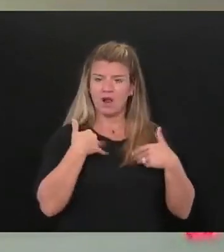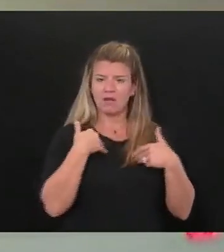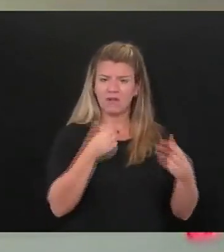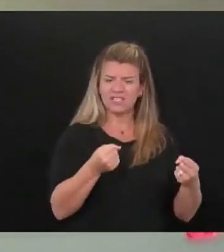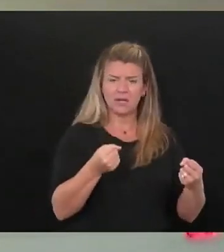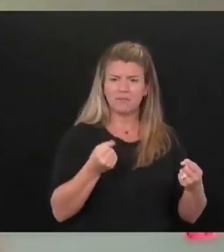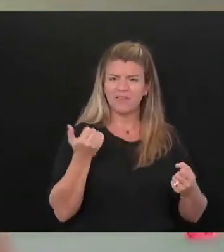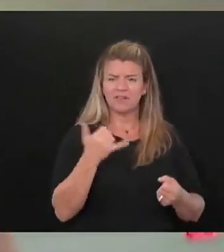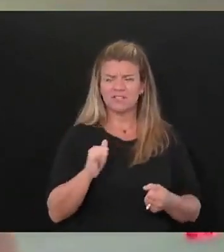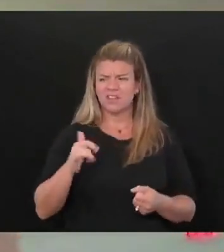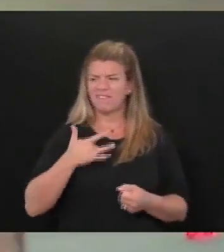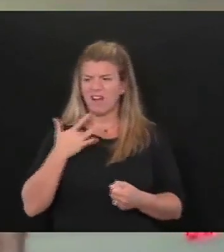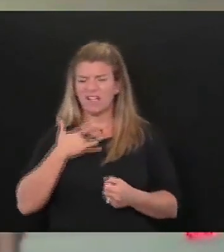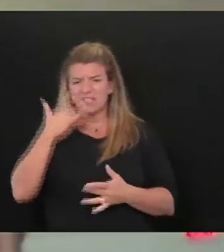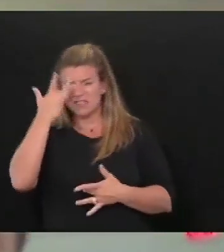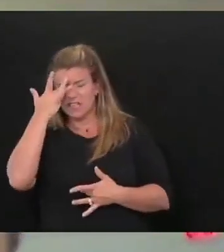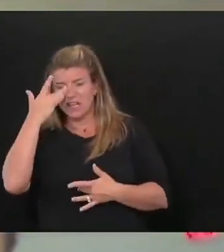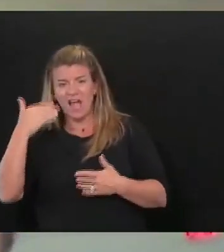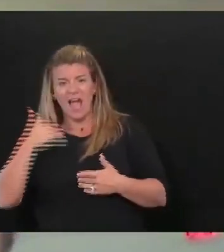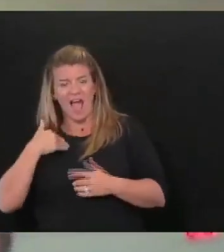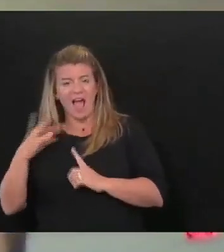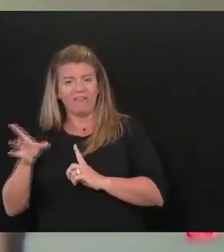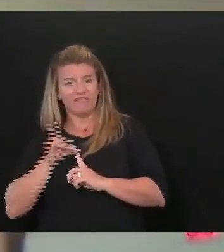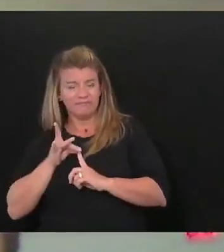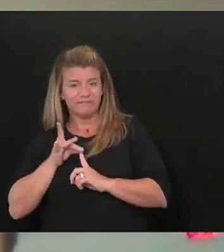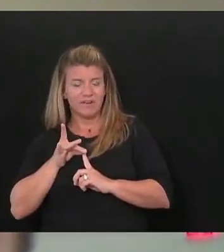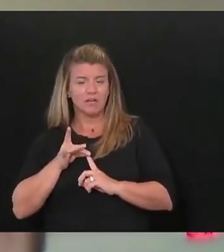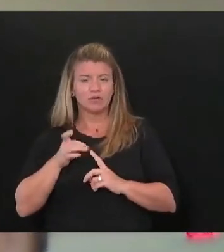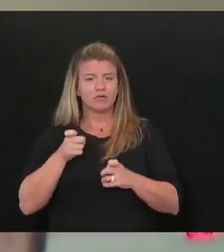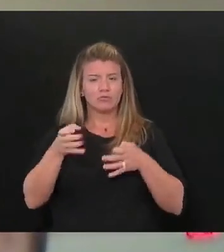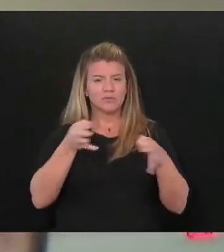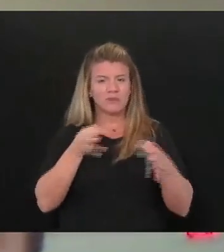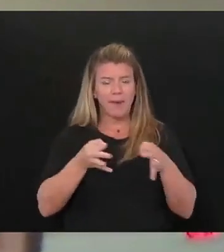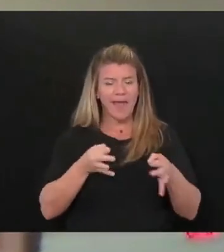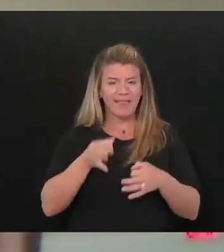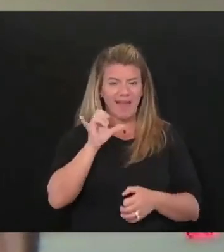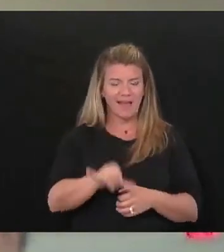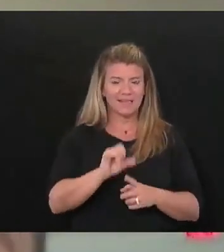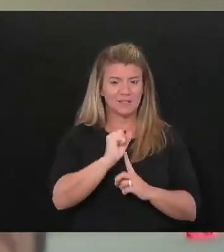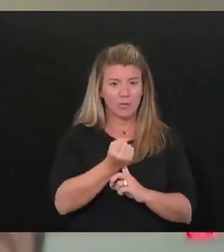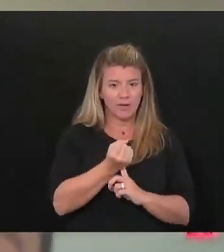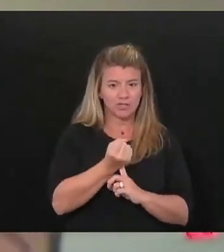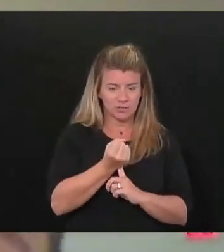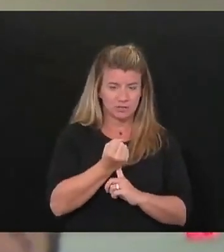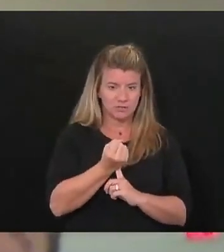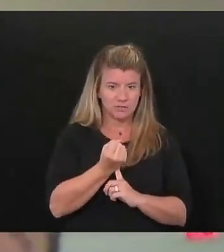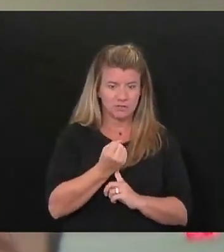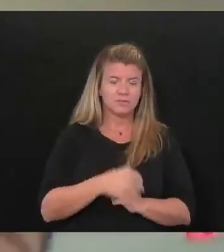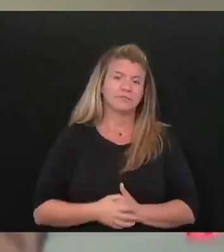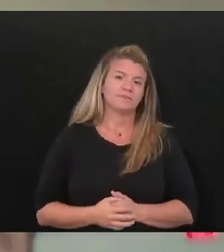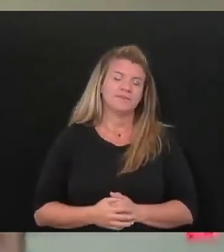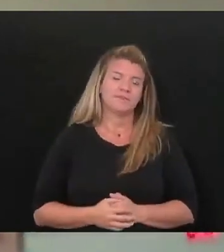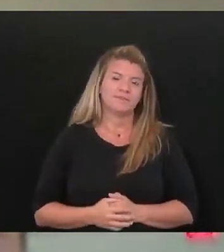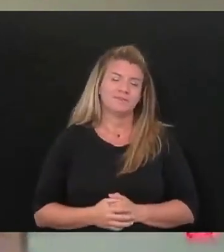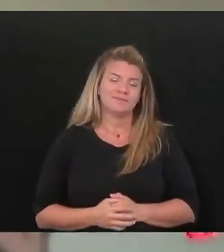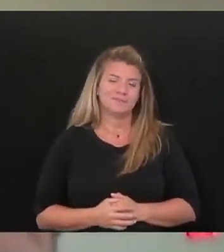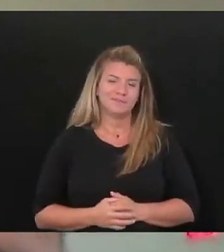symptoms. So I was wondering if you could explain that to me and if there is an update on if there are any more cases at the hospital in